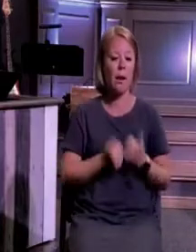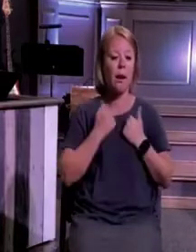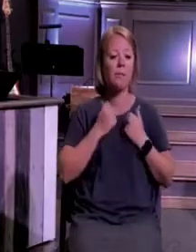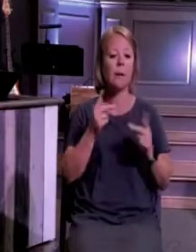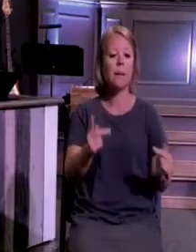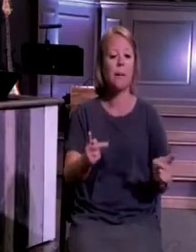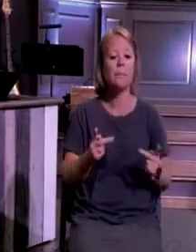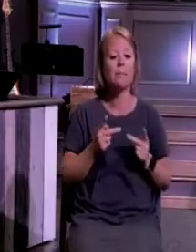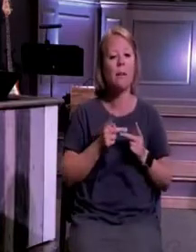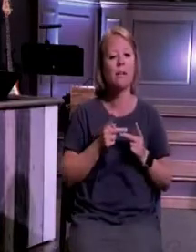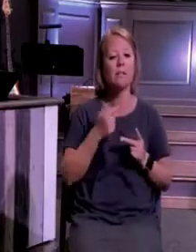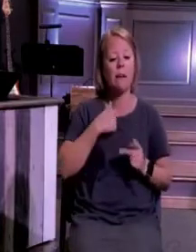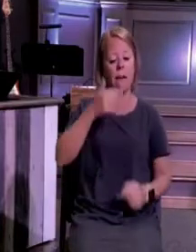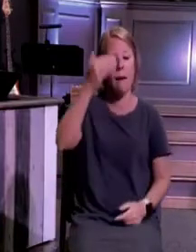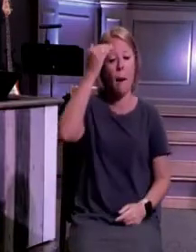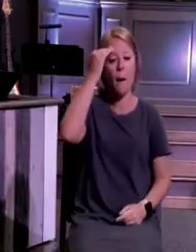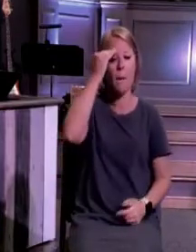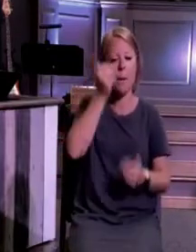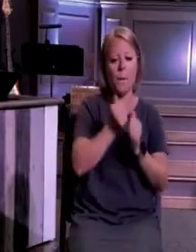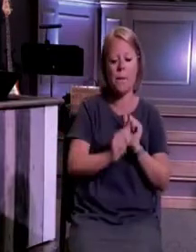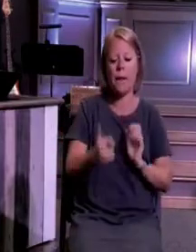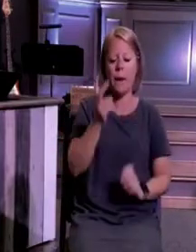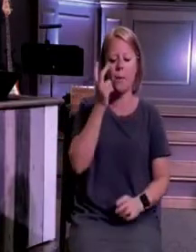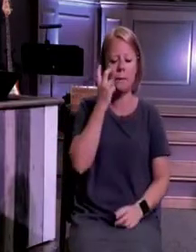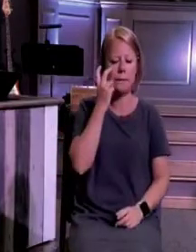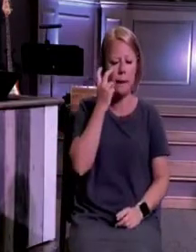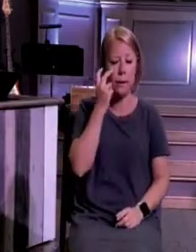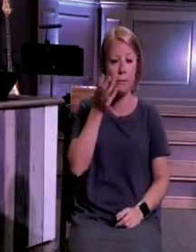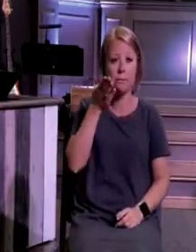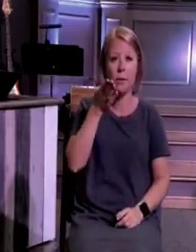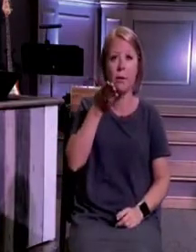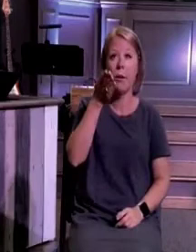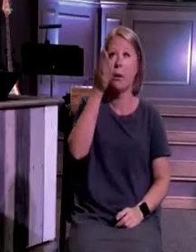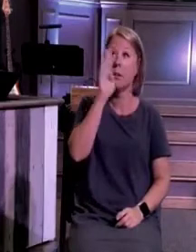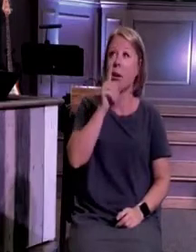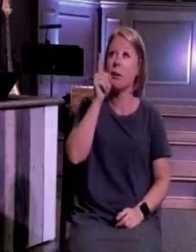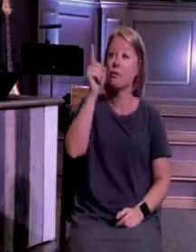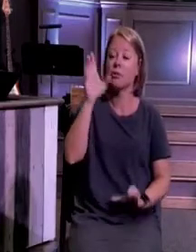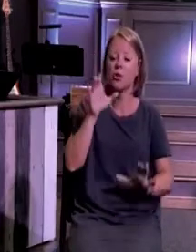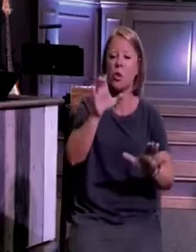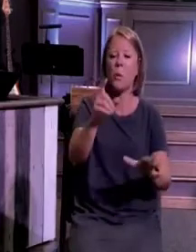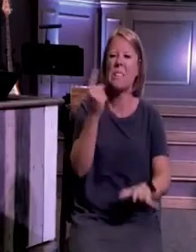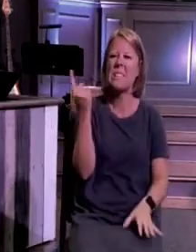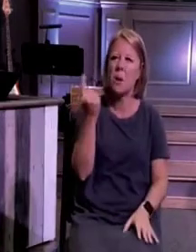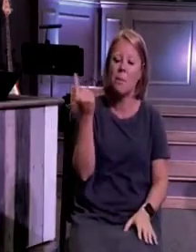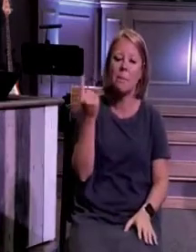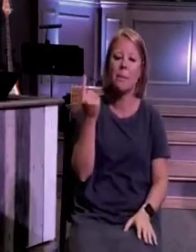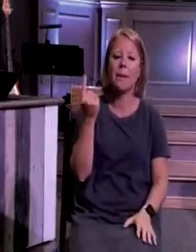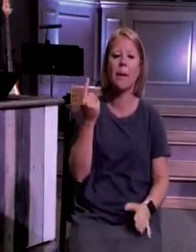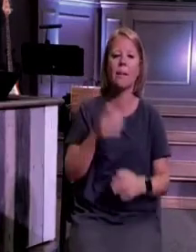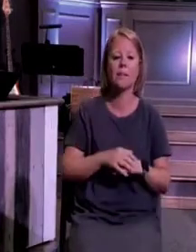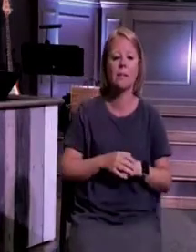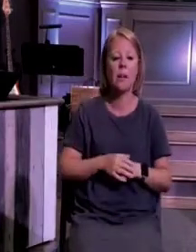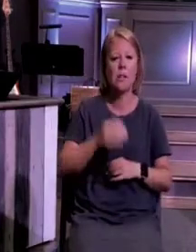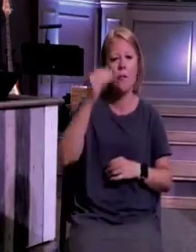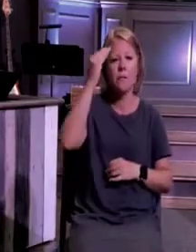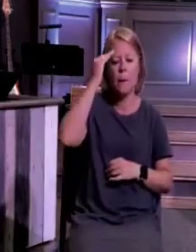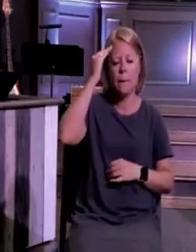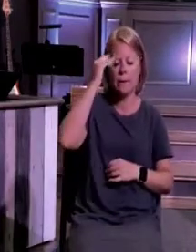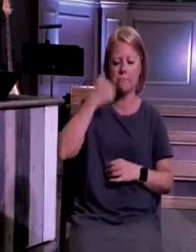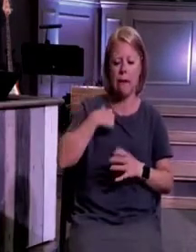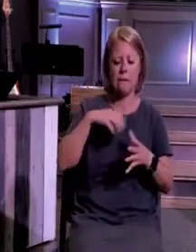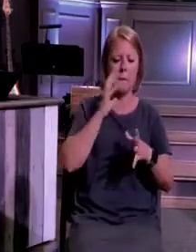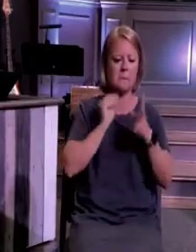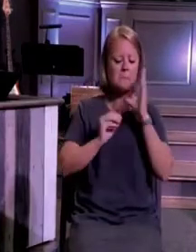that I know without a shadow of a doubt, God, you're up to something. All too well and familiar, I have experienced